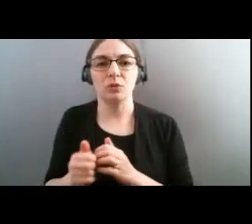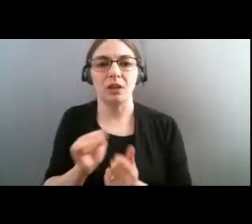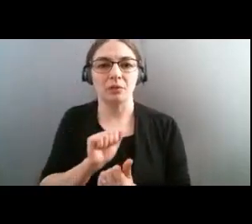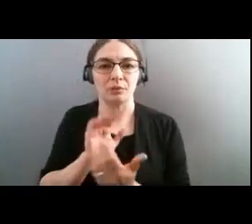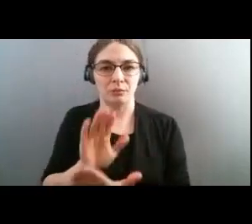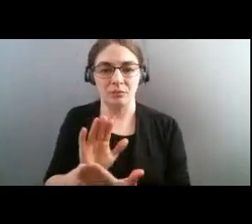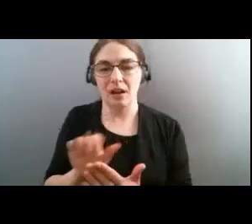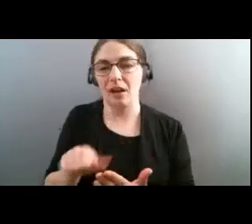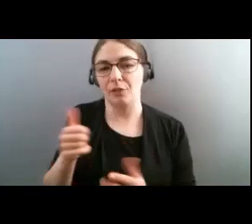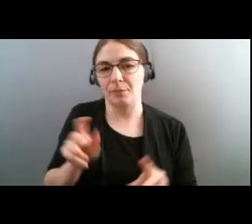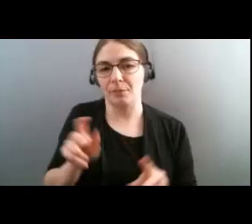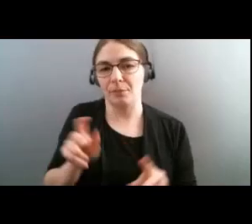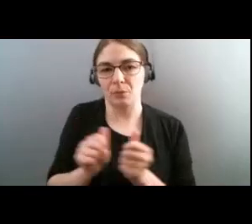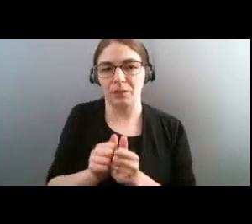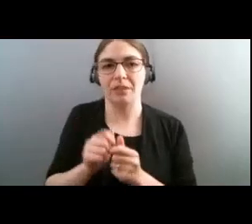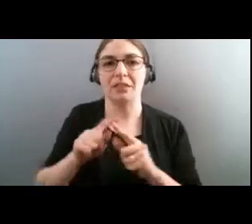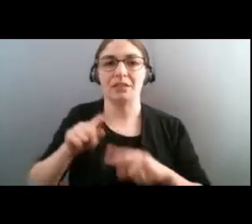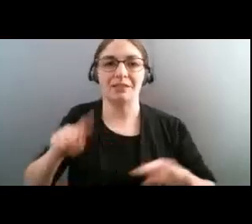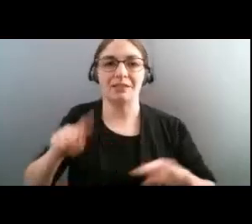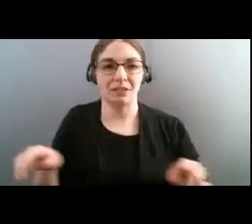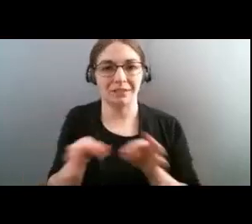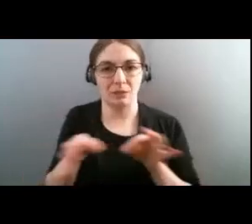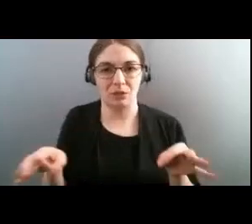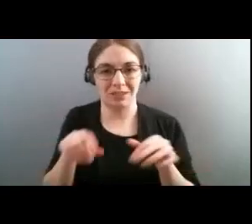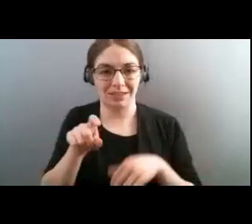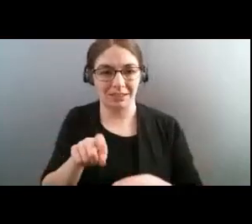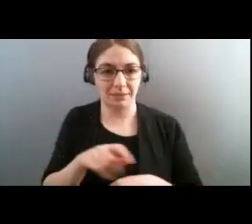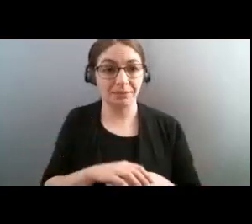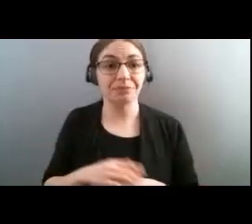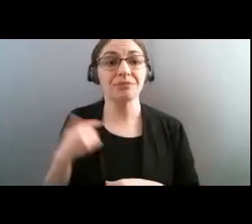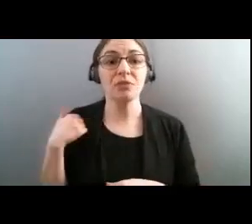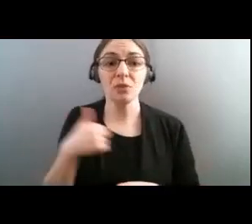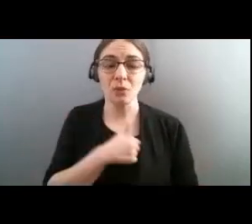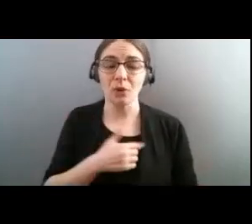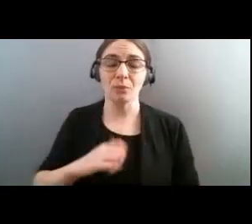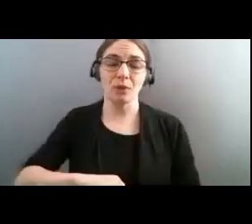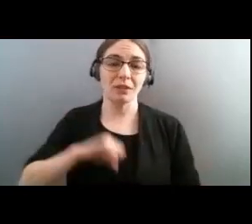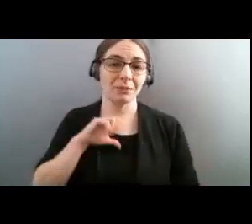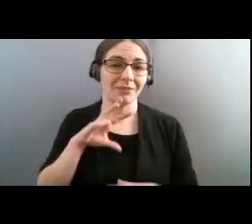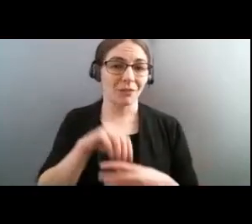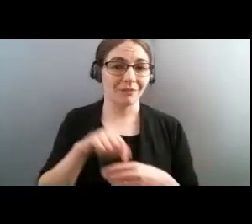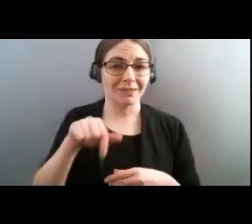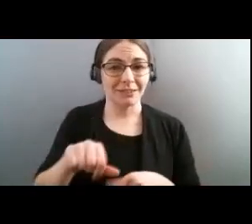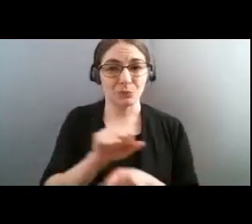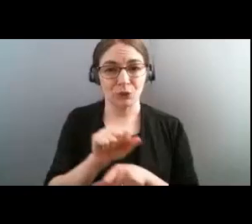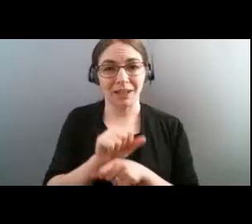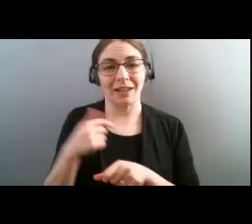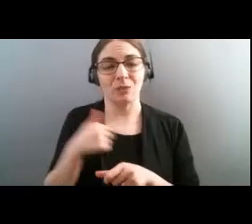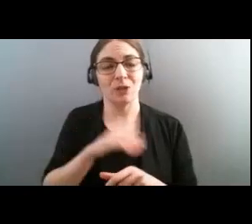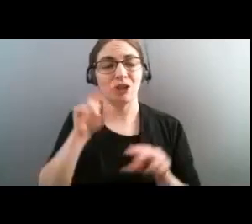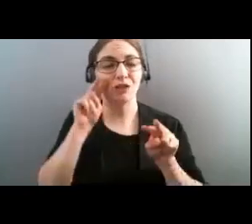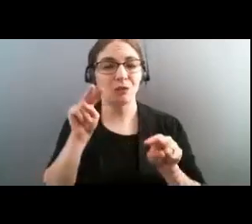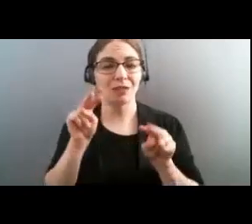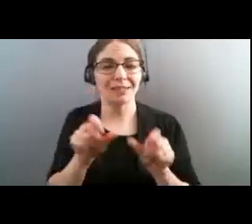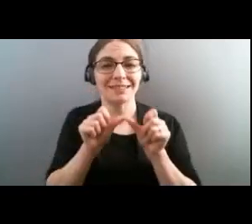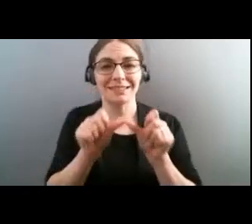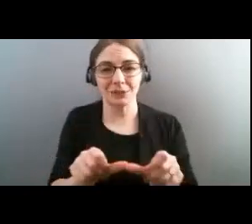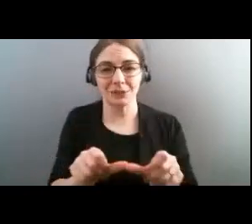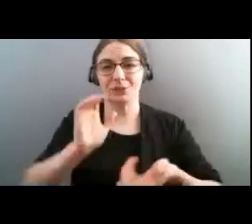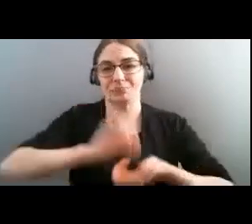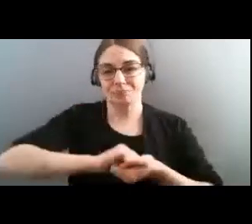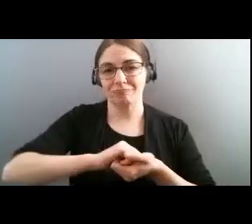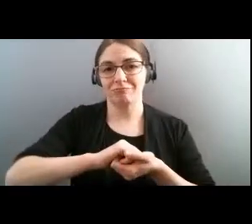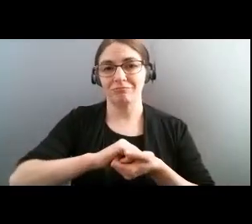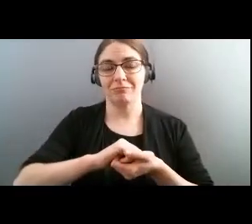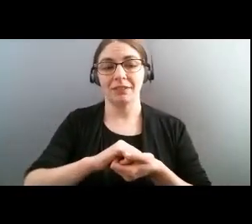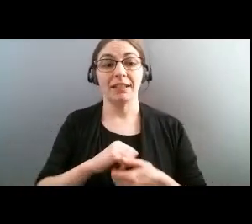excited to be a part of this work, and we look forward to continued collaboration and engagement. If